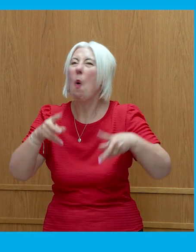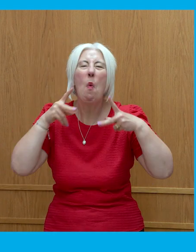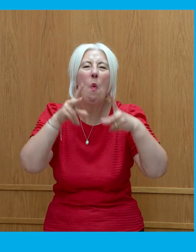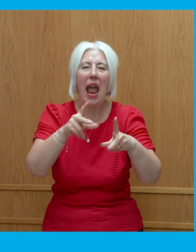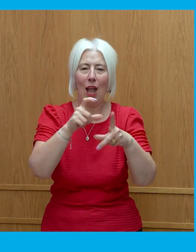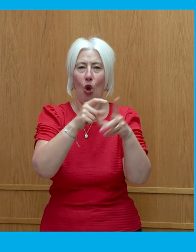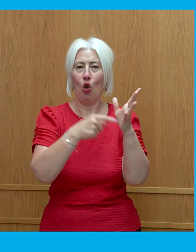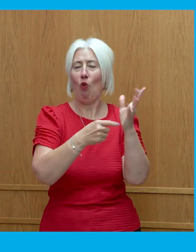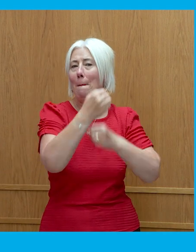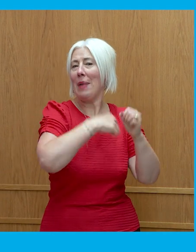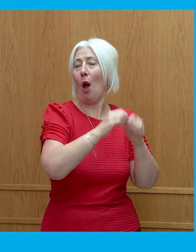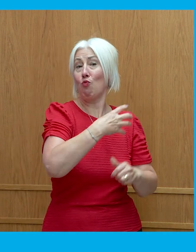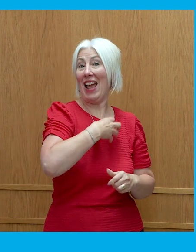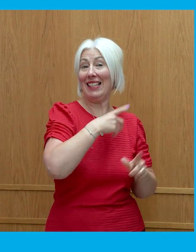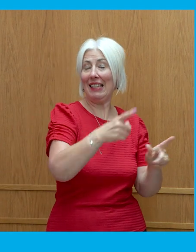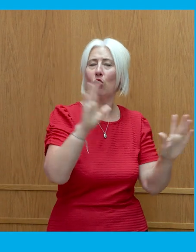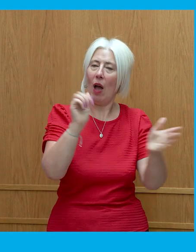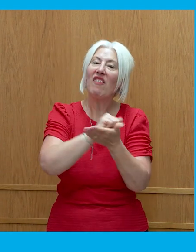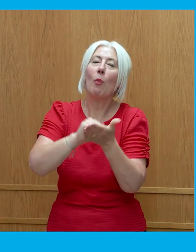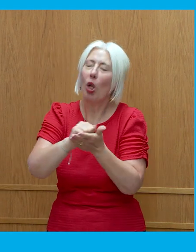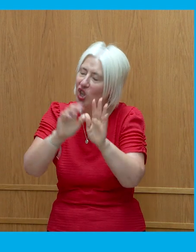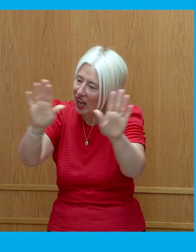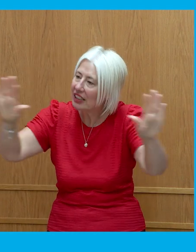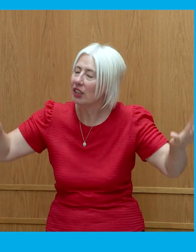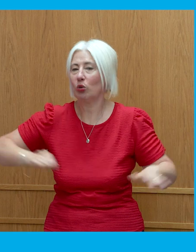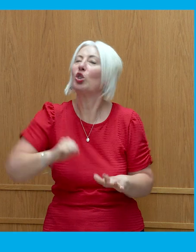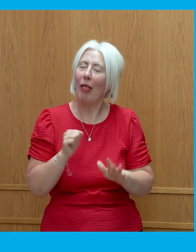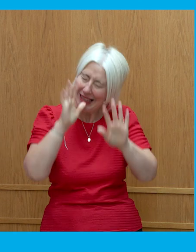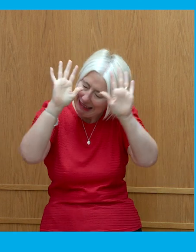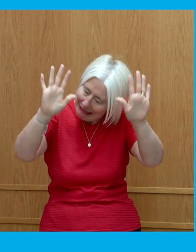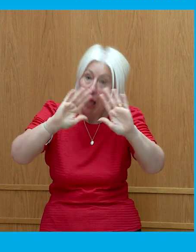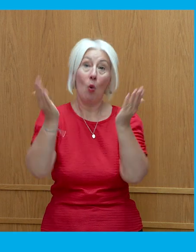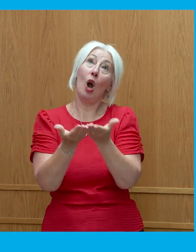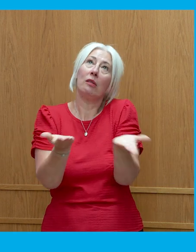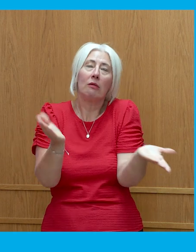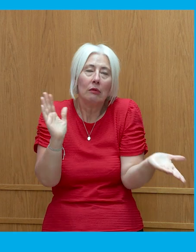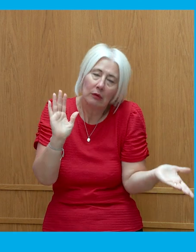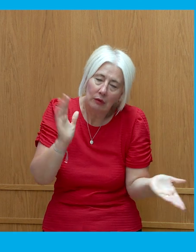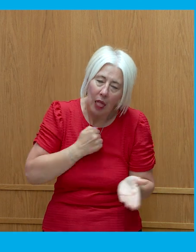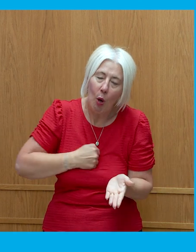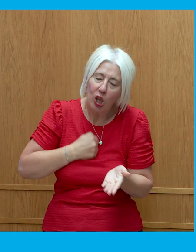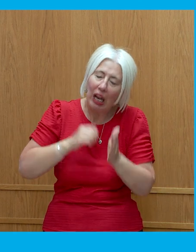become the president. So my apologies to all of Scotland and the world.